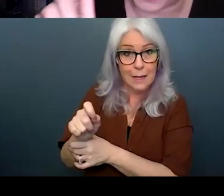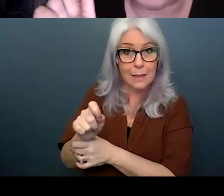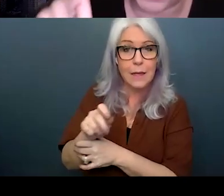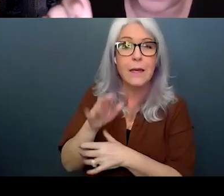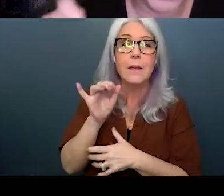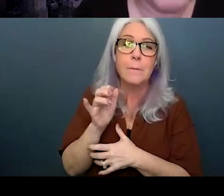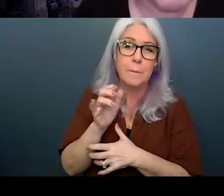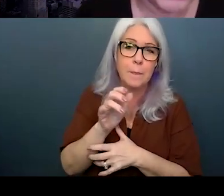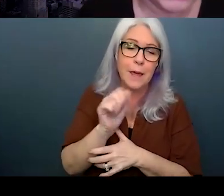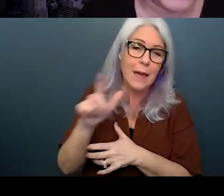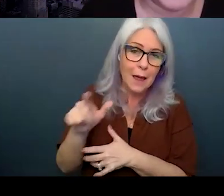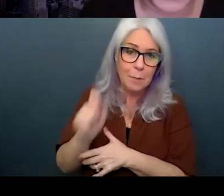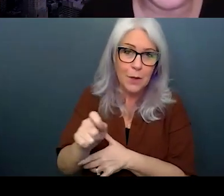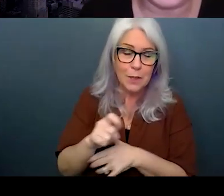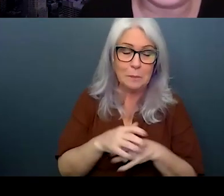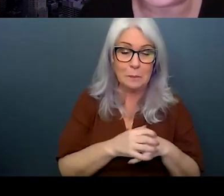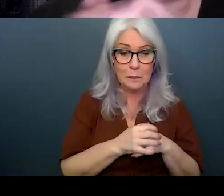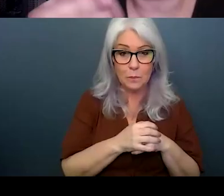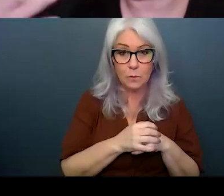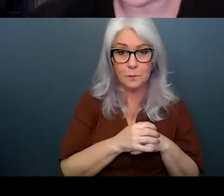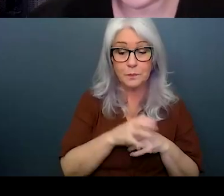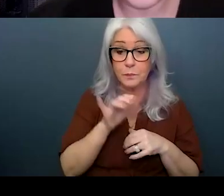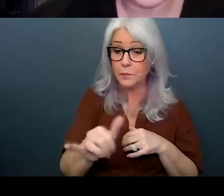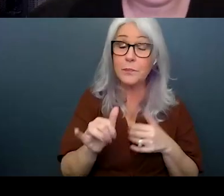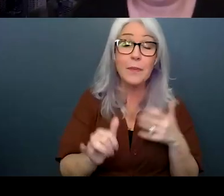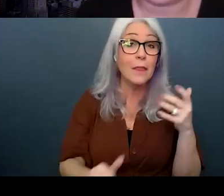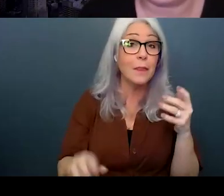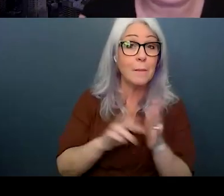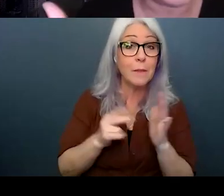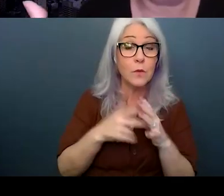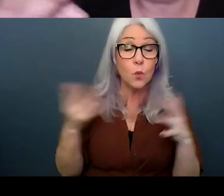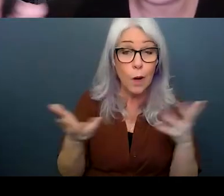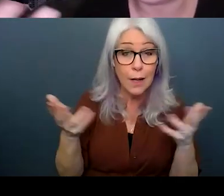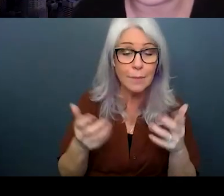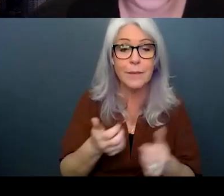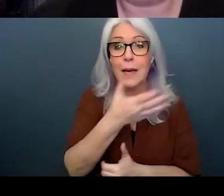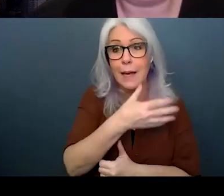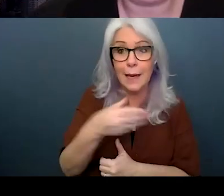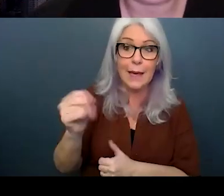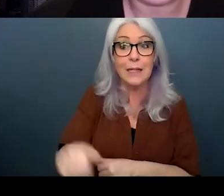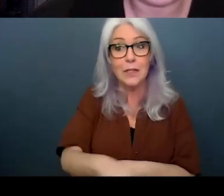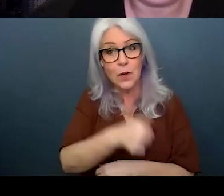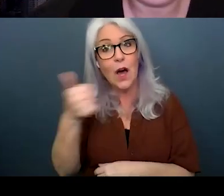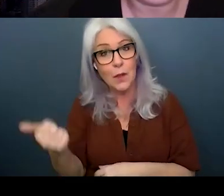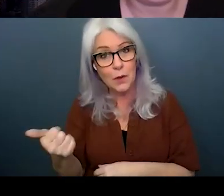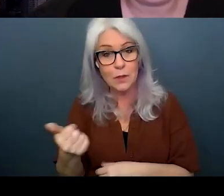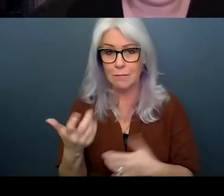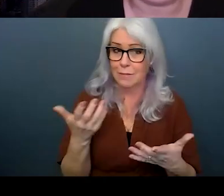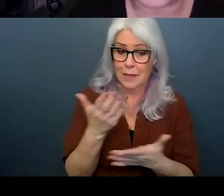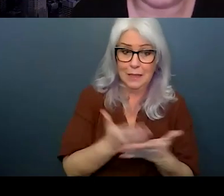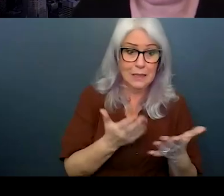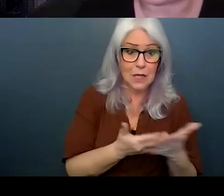excuse me, al period. That means and others. Some sources can have